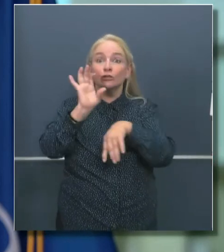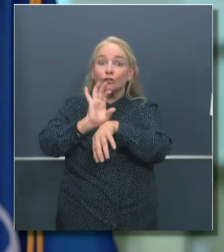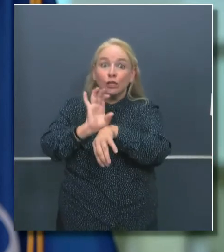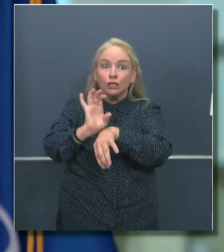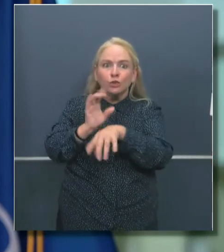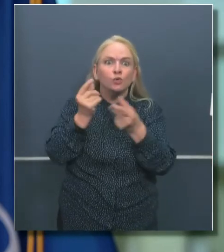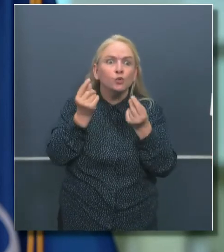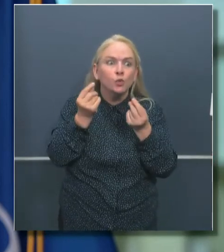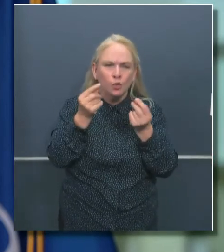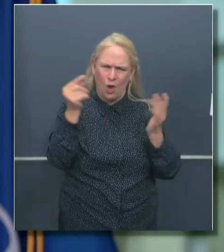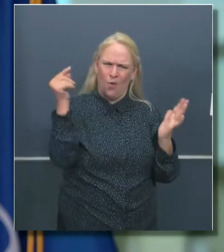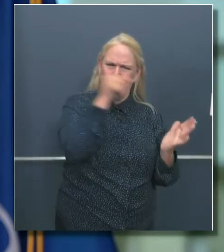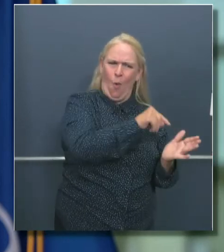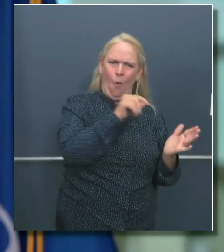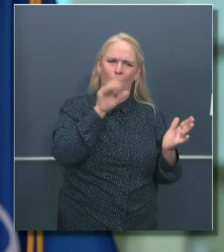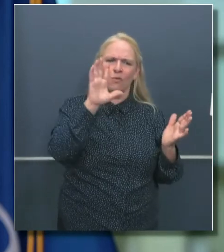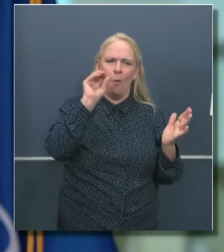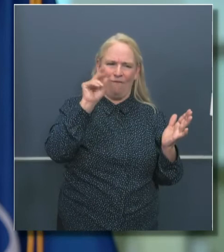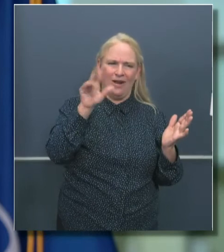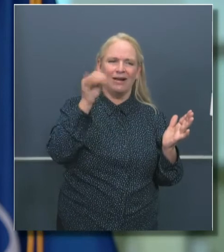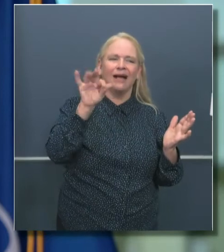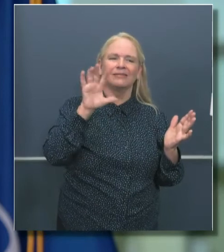worship, which is also available on the